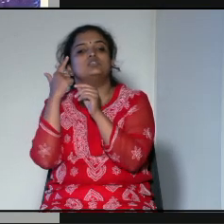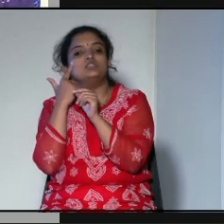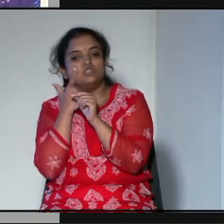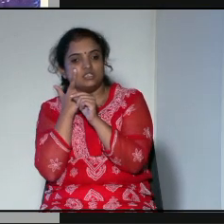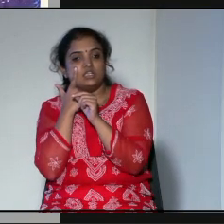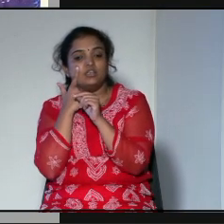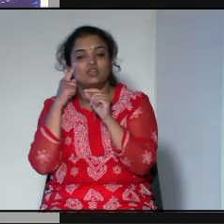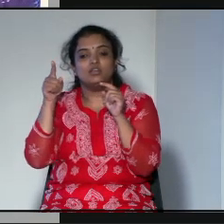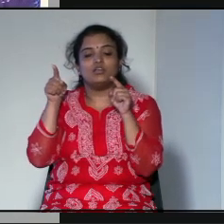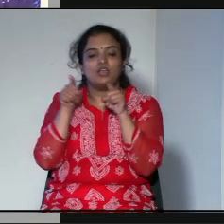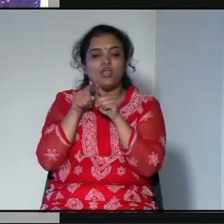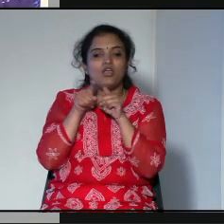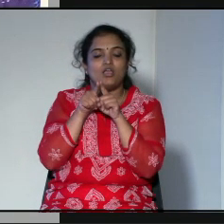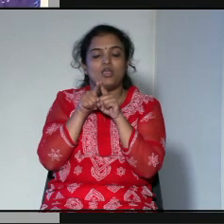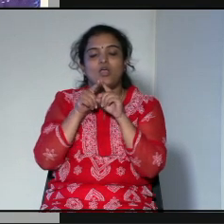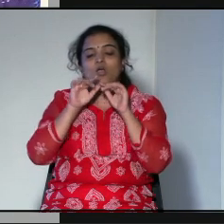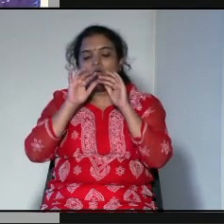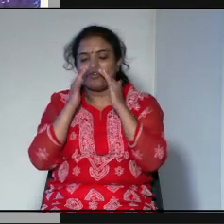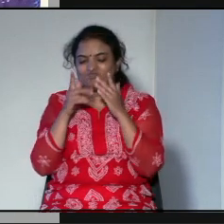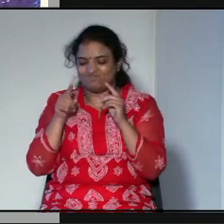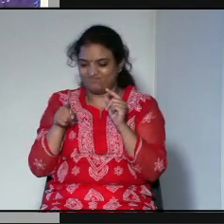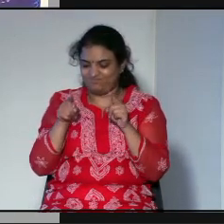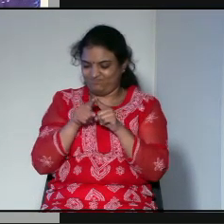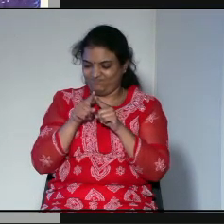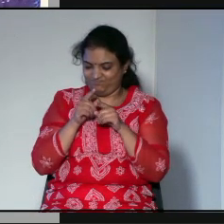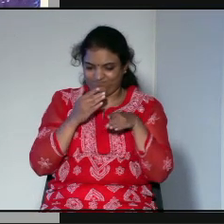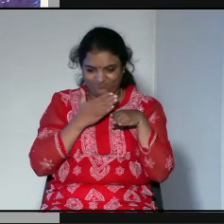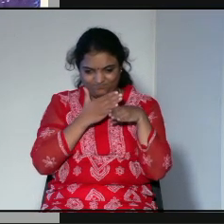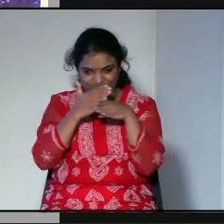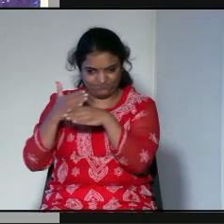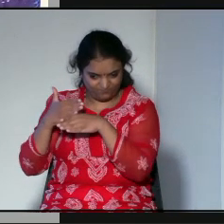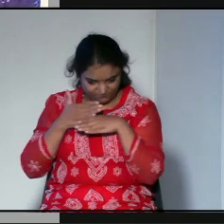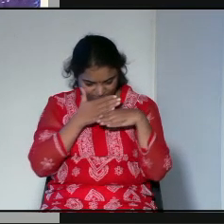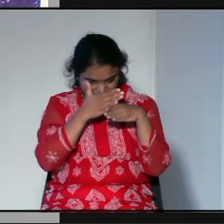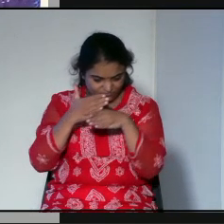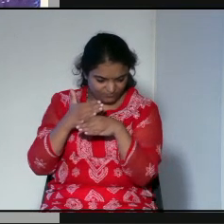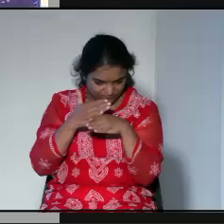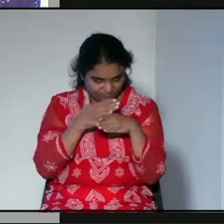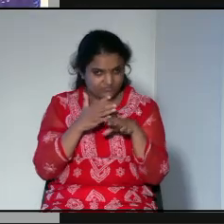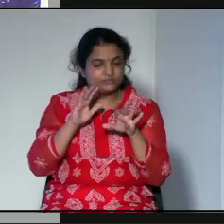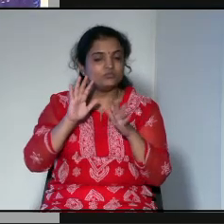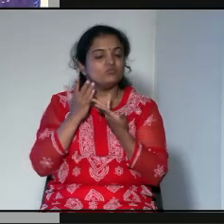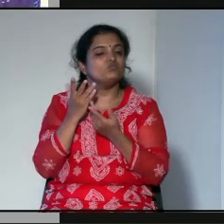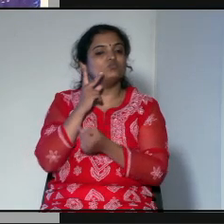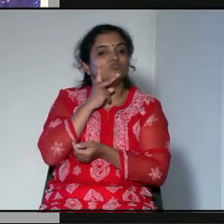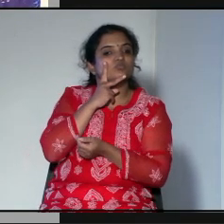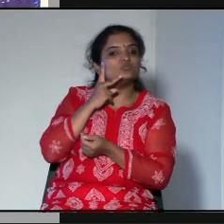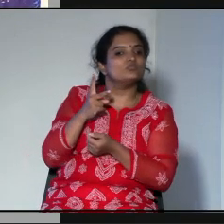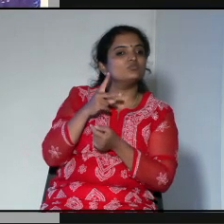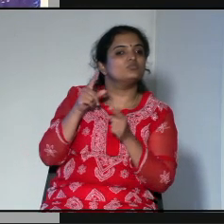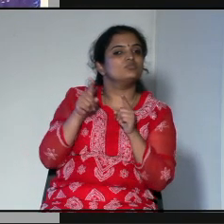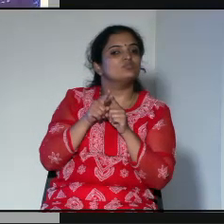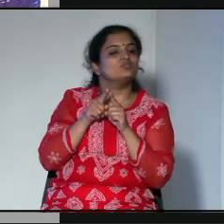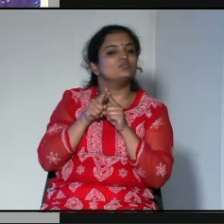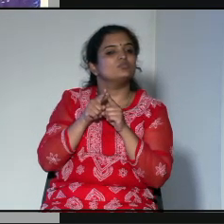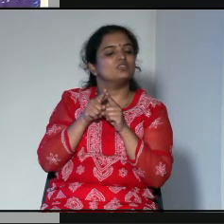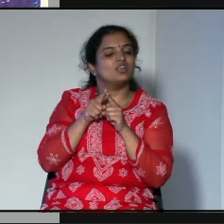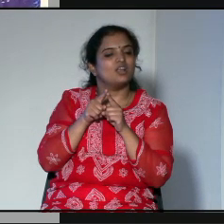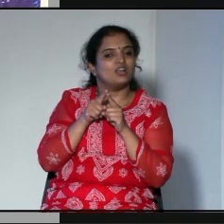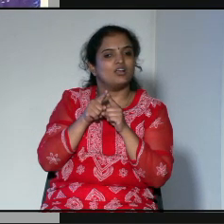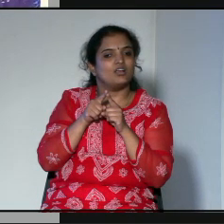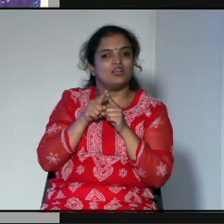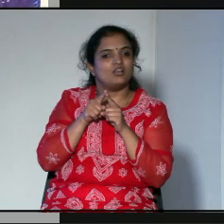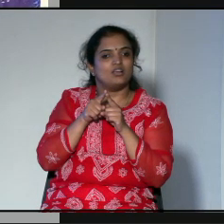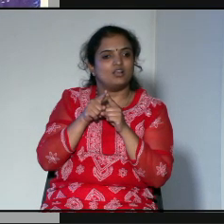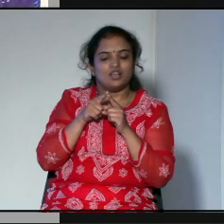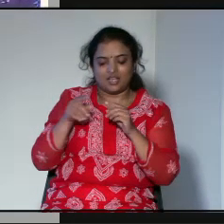cultivated through an ethics and austerity of sharing in what could be seen as a commune of kind,